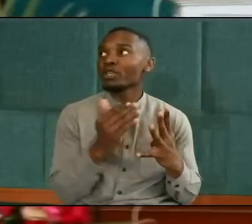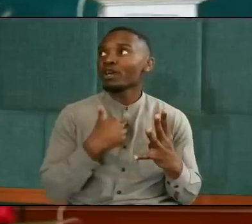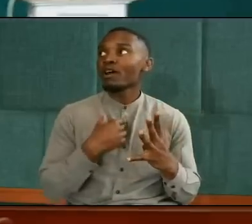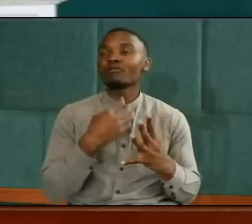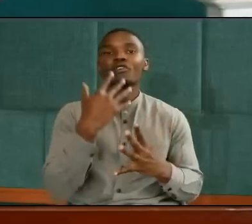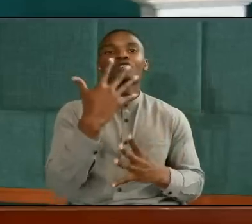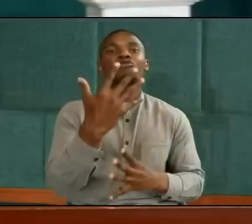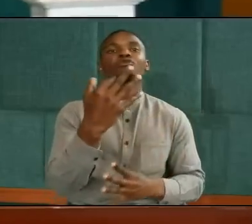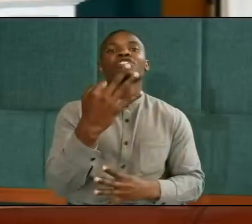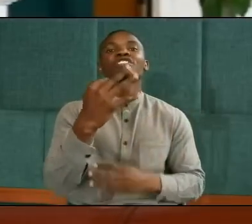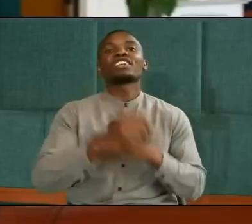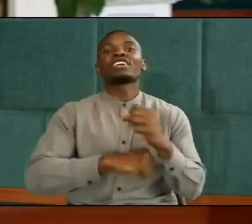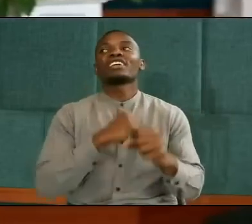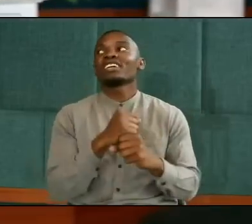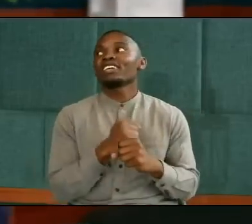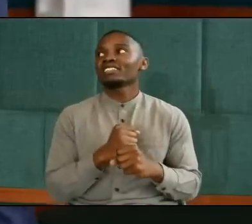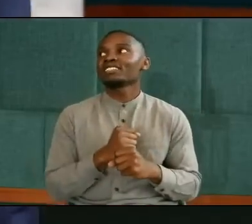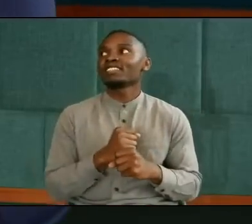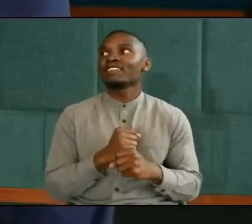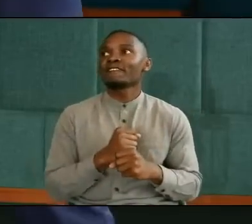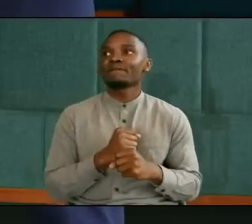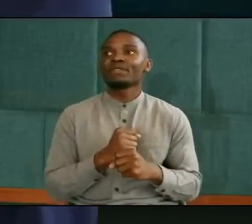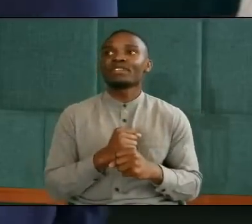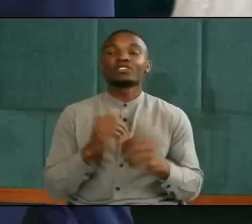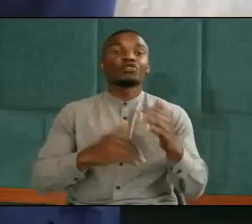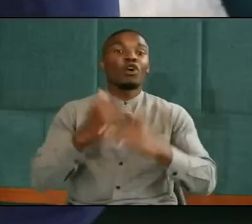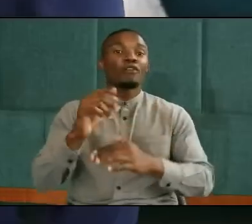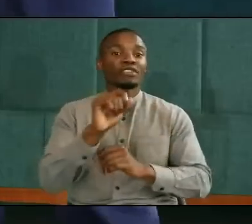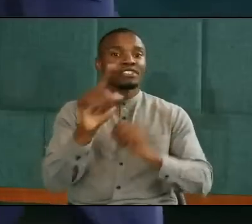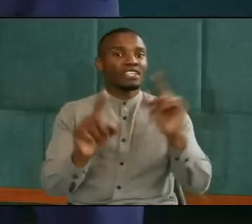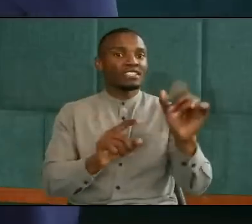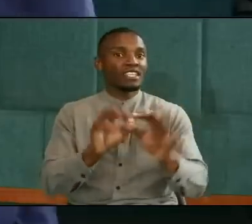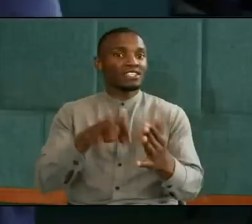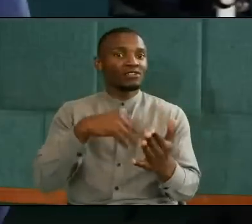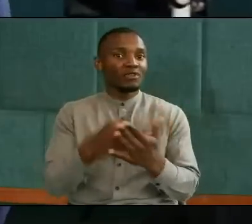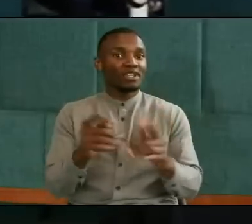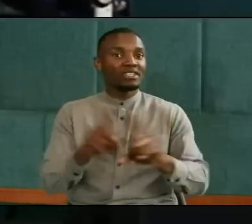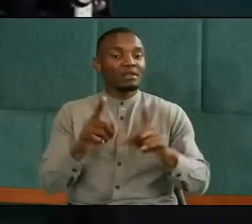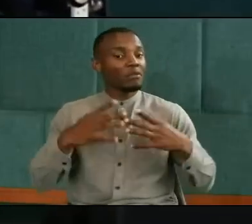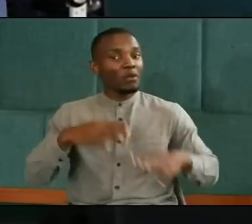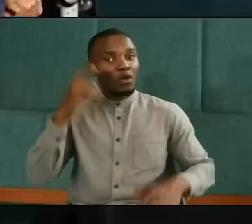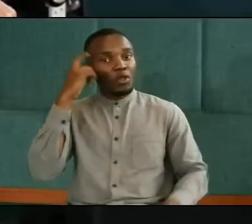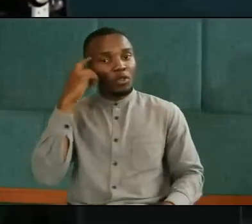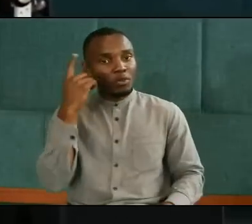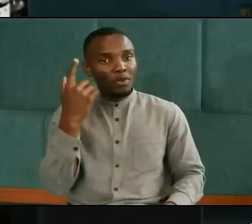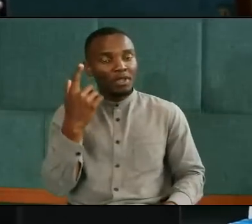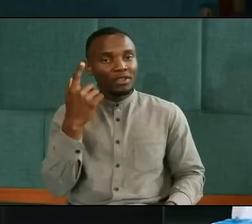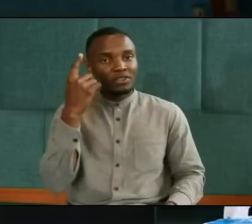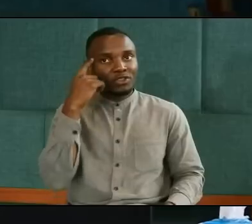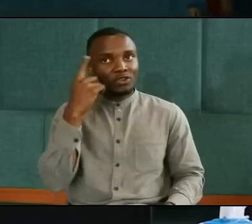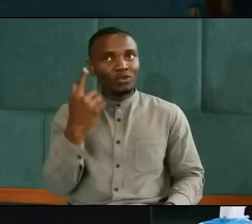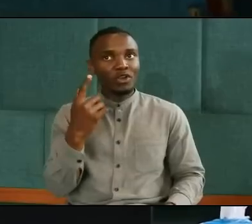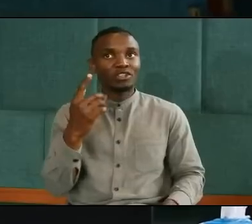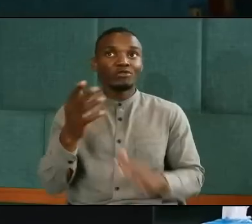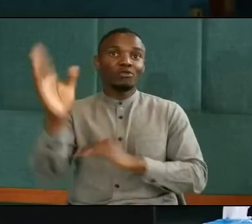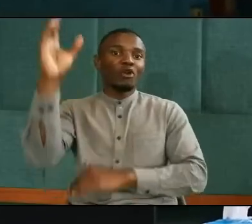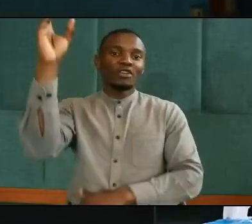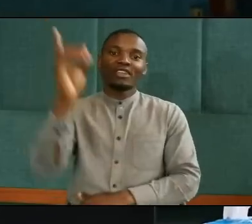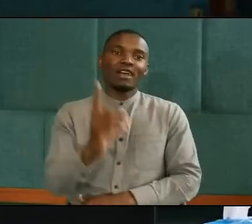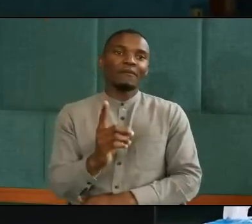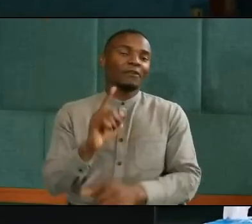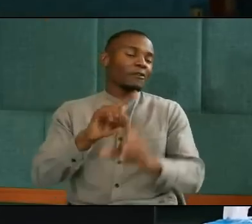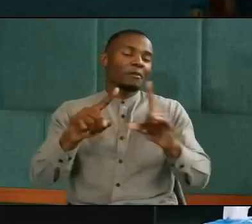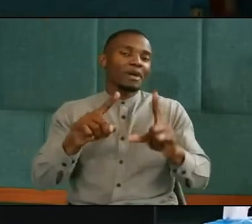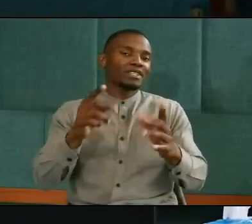when the stars fell from heaven, prophesied by both John and Jesus, and everybody thought it was judgment day, hey, no God, no come, no